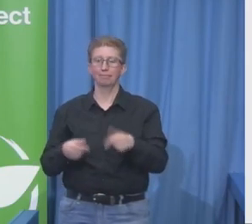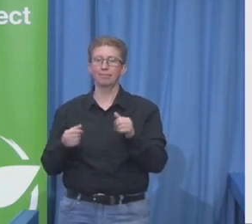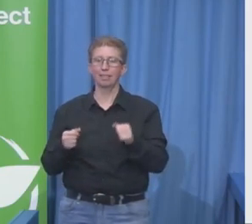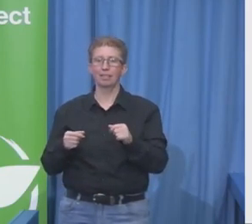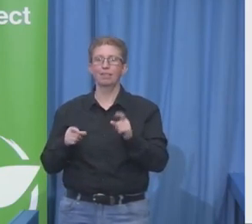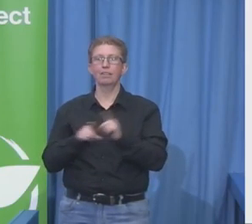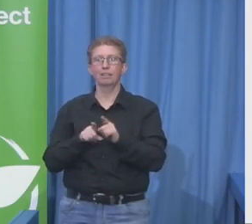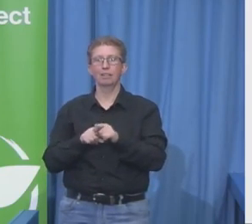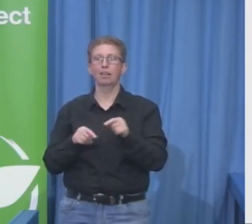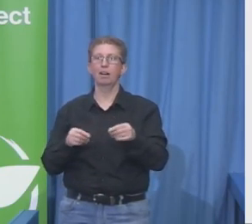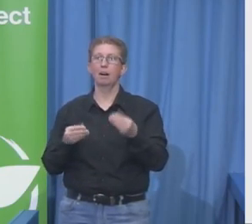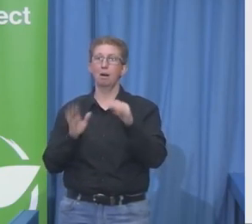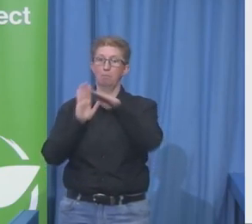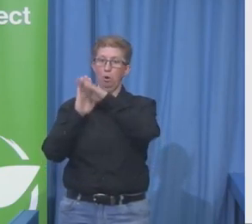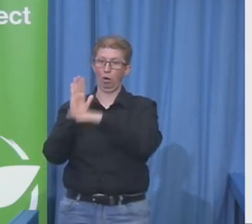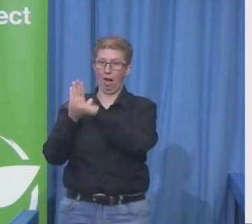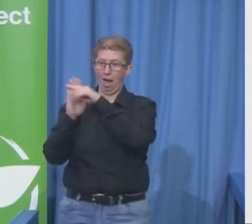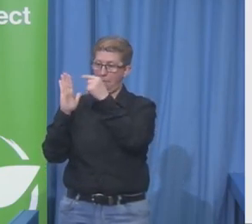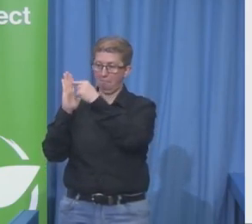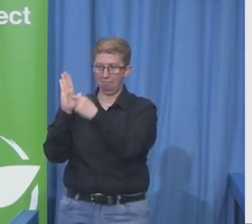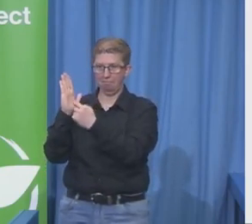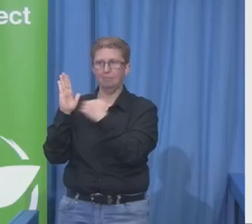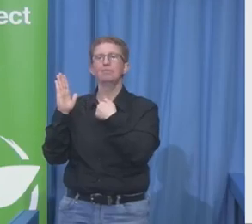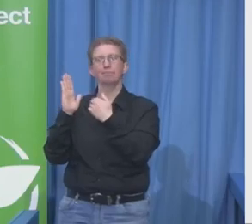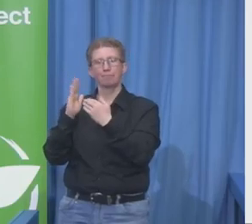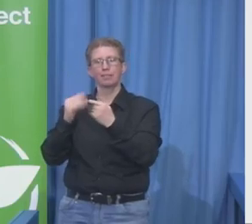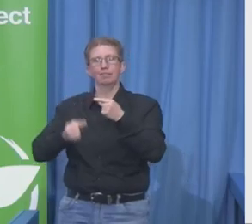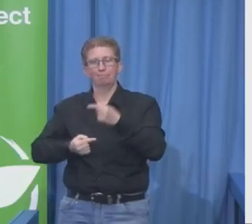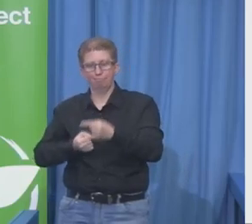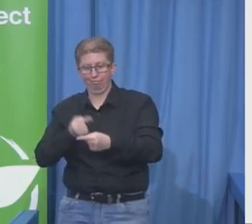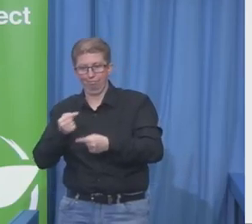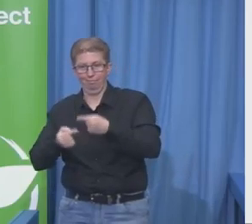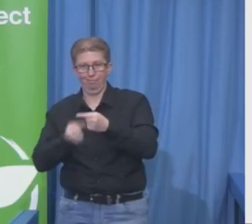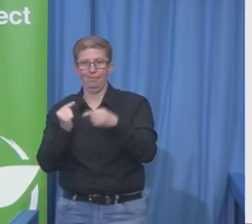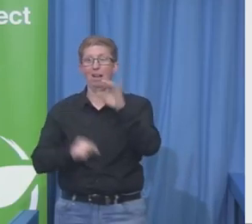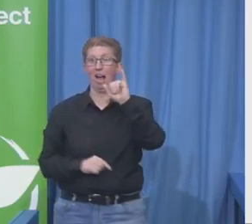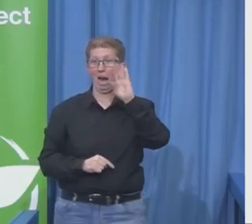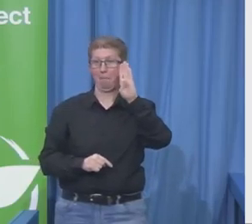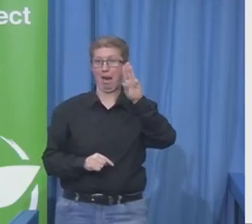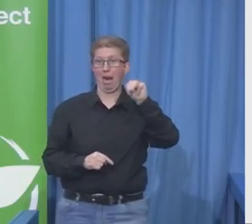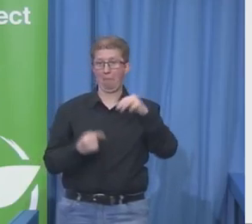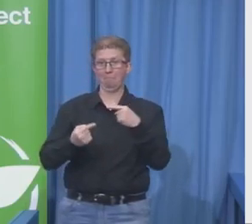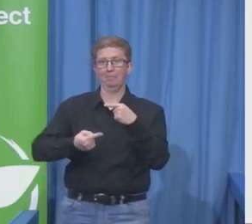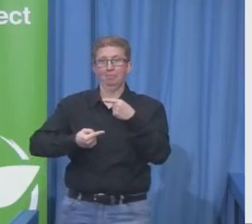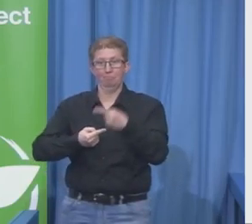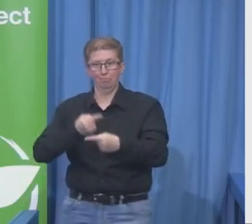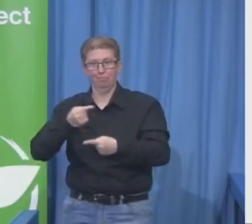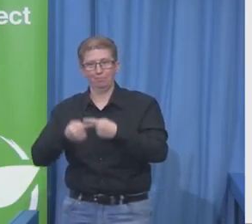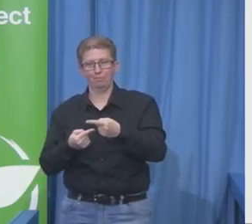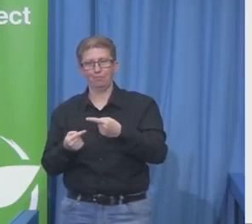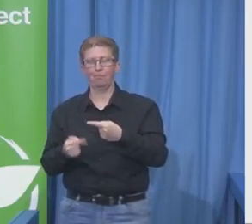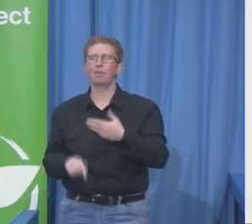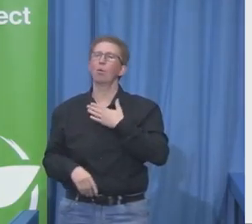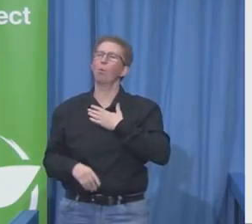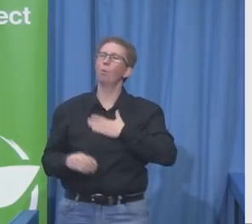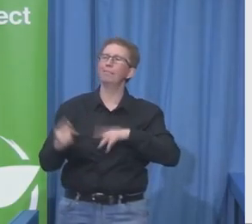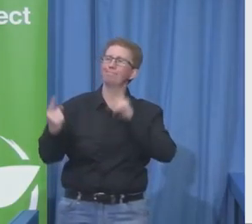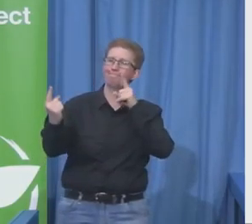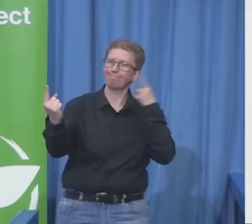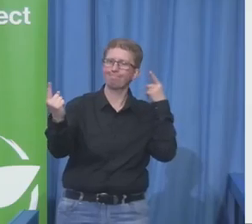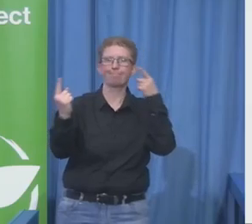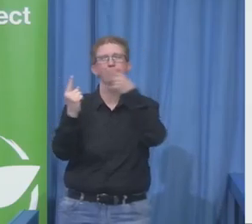in IBM, which has the goal to change the common view on disabilities and instead